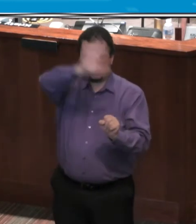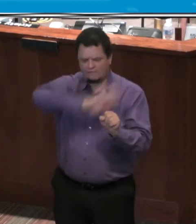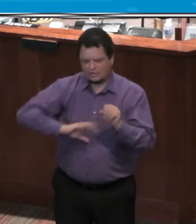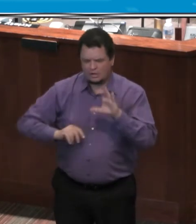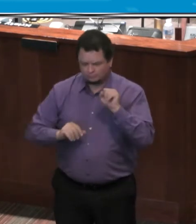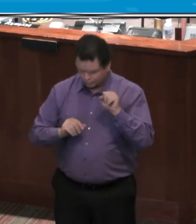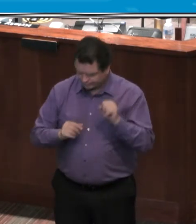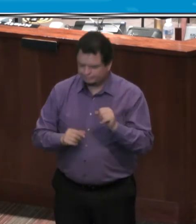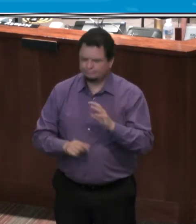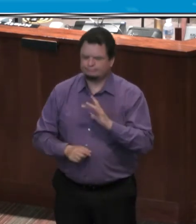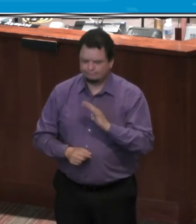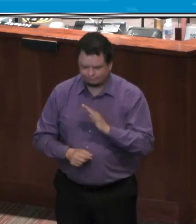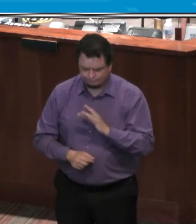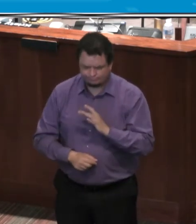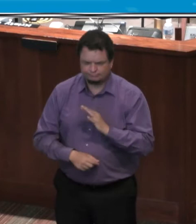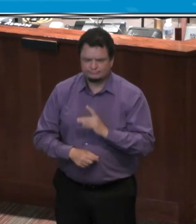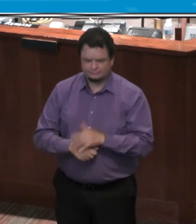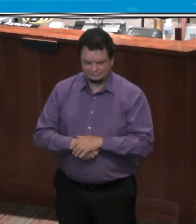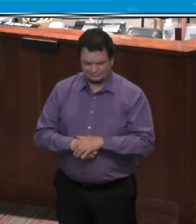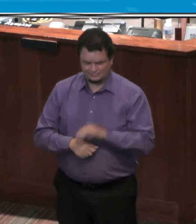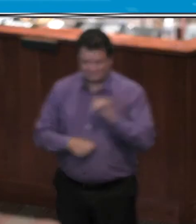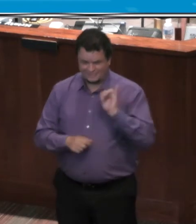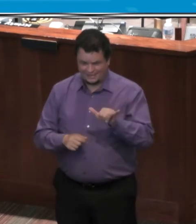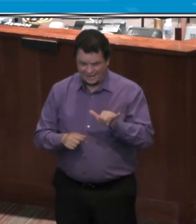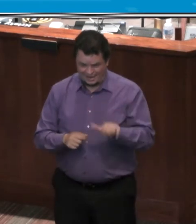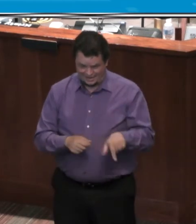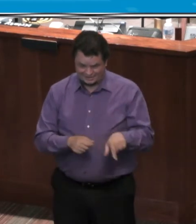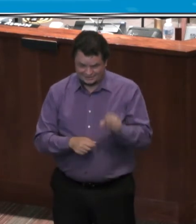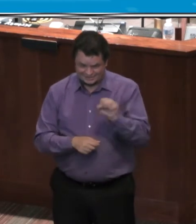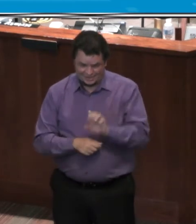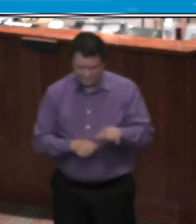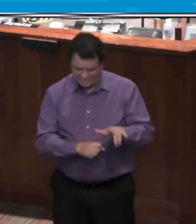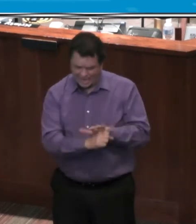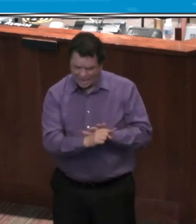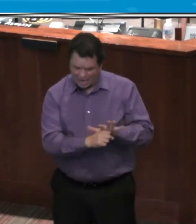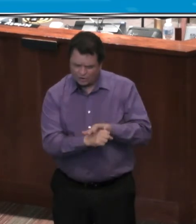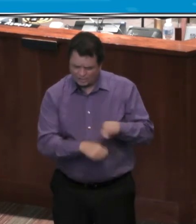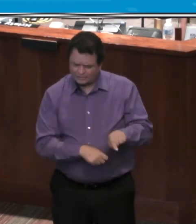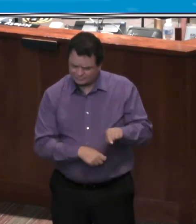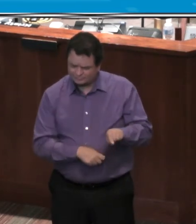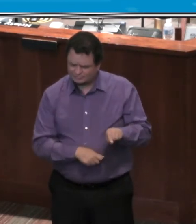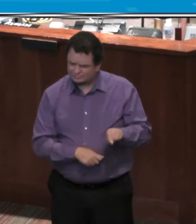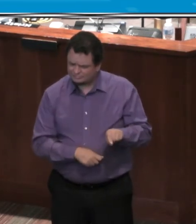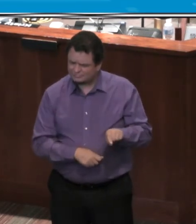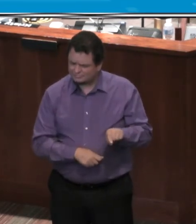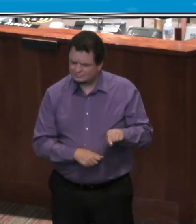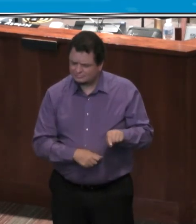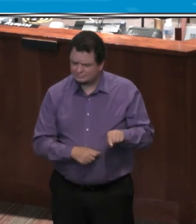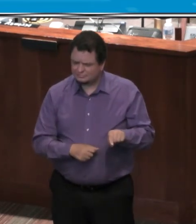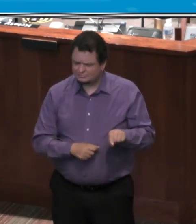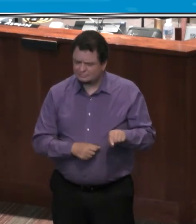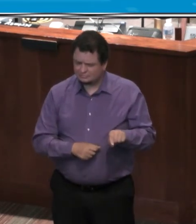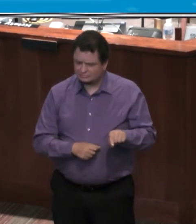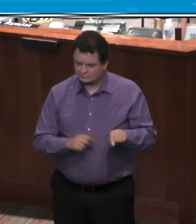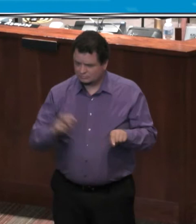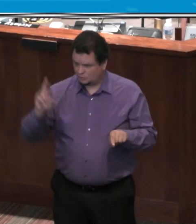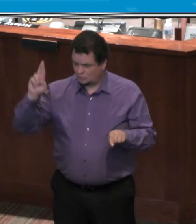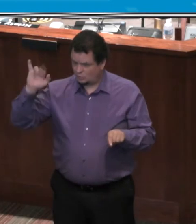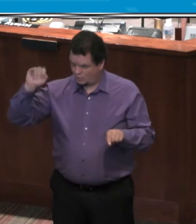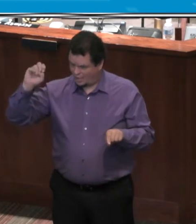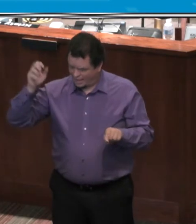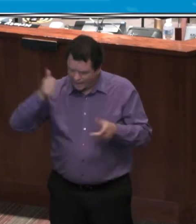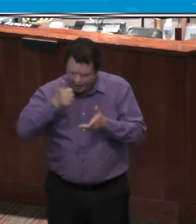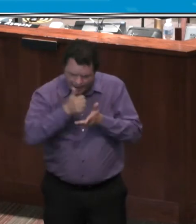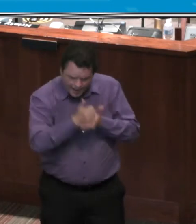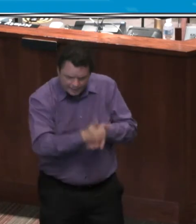sit at. As one resident put it, the RISE Coalition brought the tables and the chairs. As a neutral convener, residents